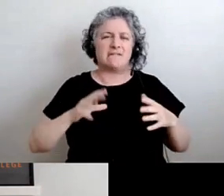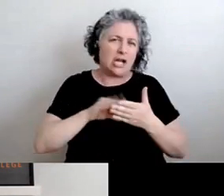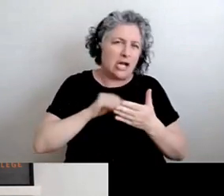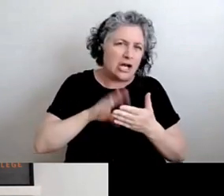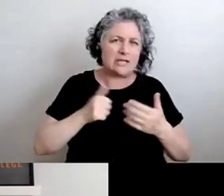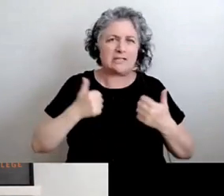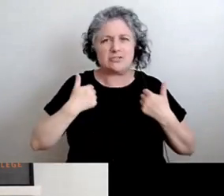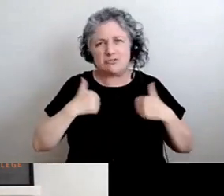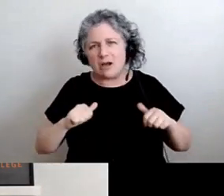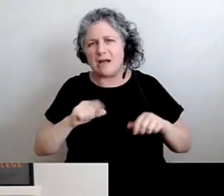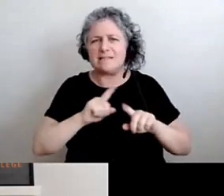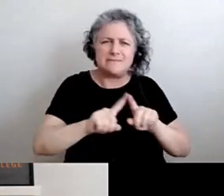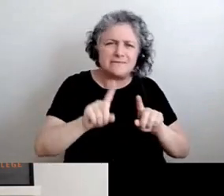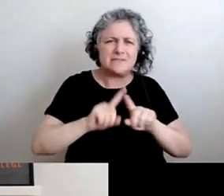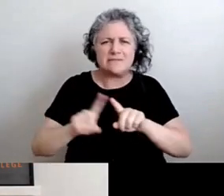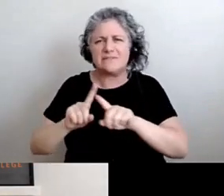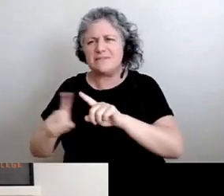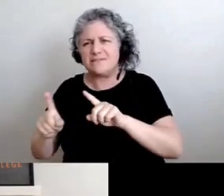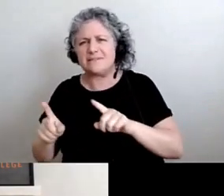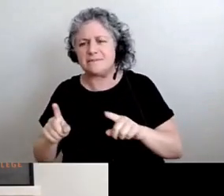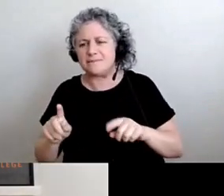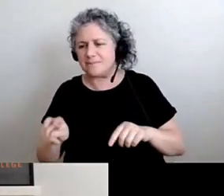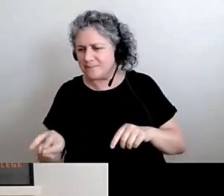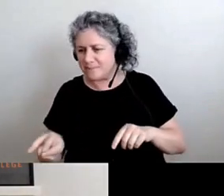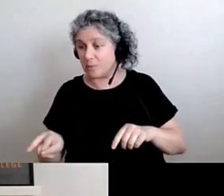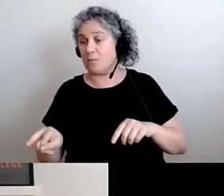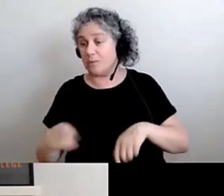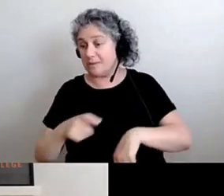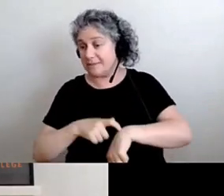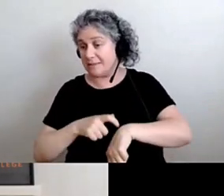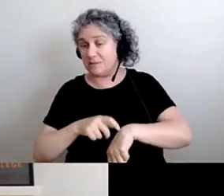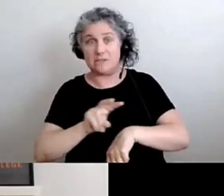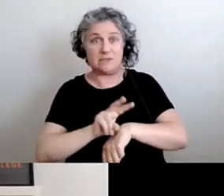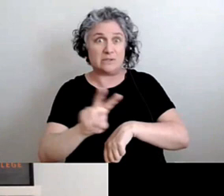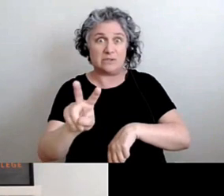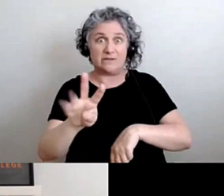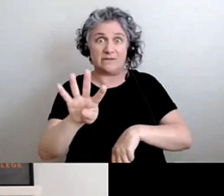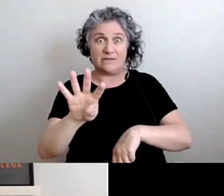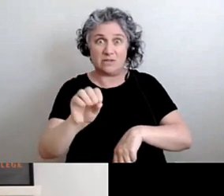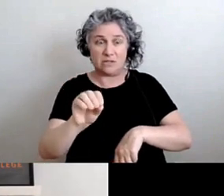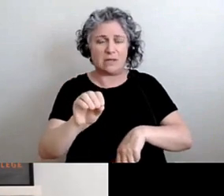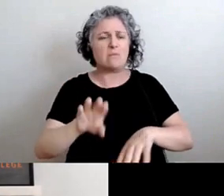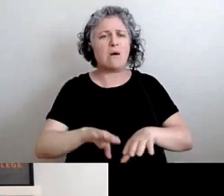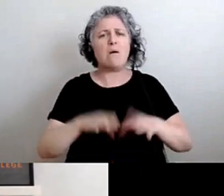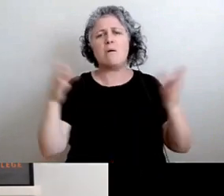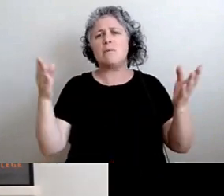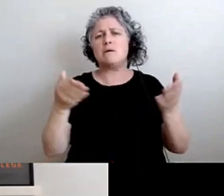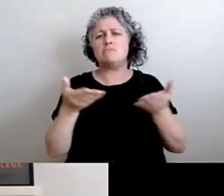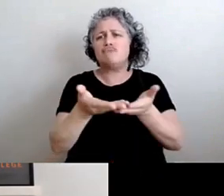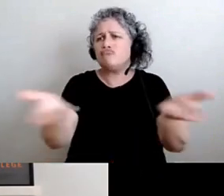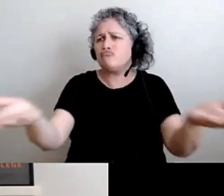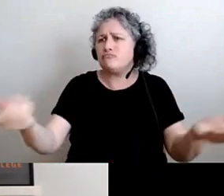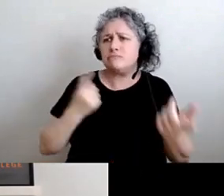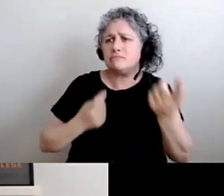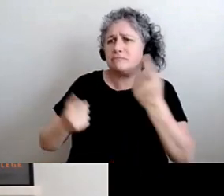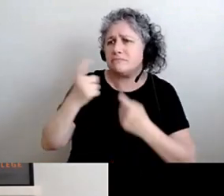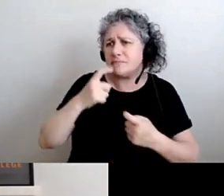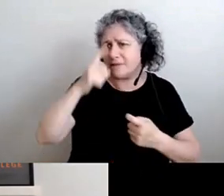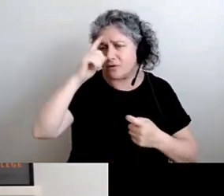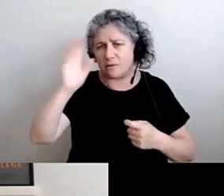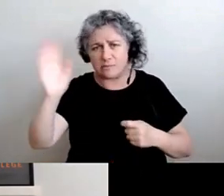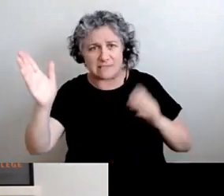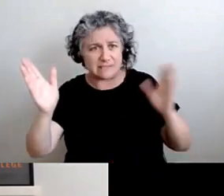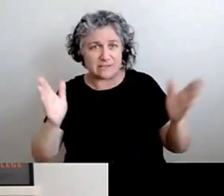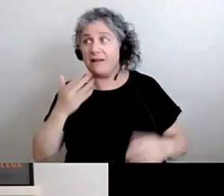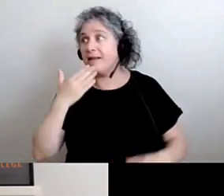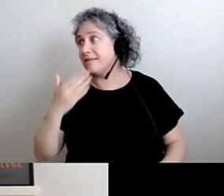at the time, it's 2:40. So I really want to open it up and see if there are any other questions for our presenters. Thank you, Janet and